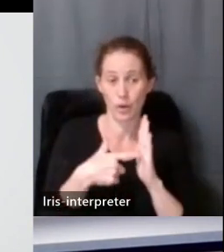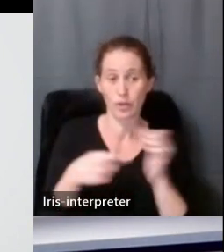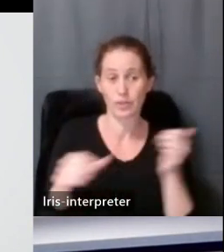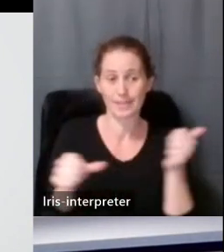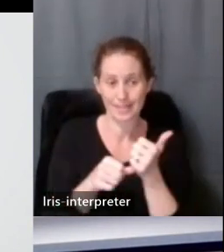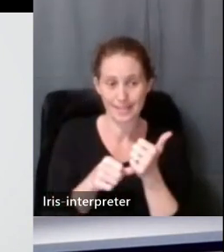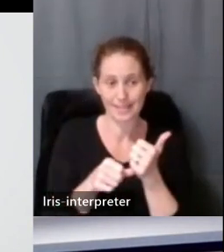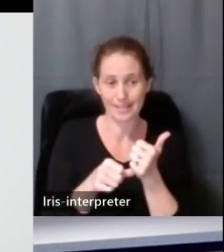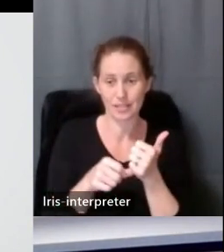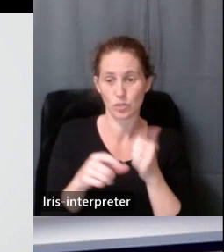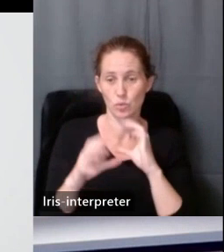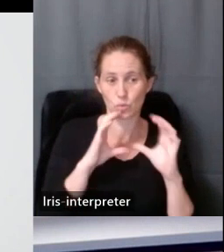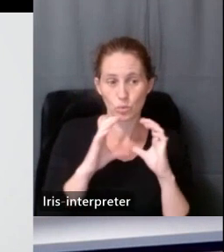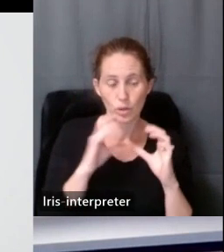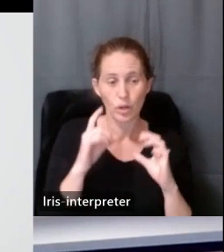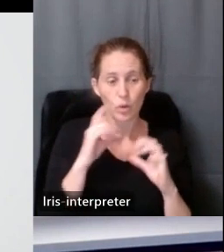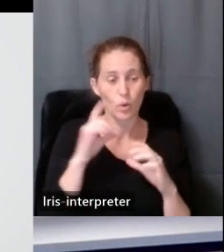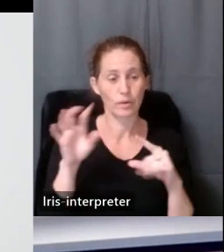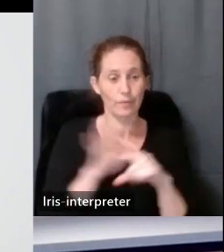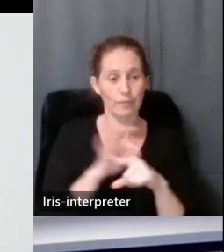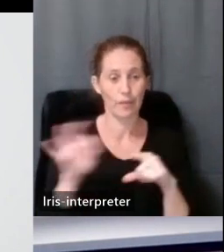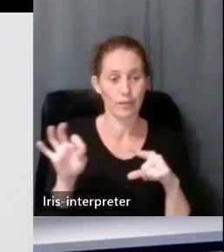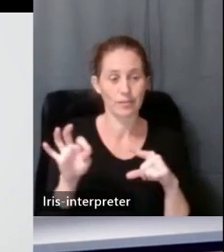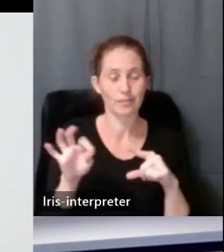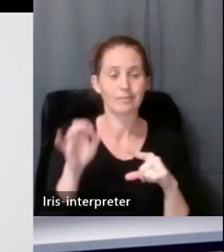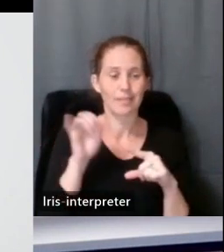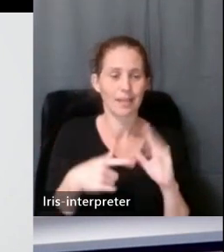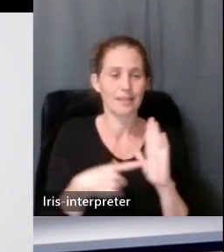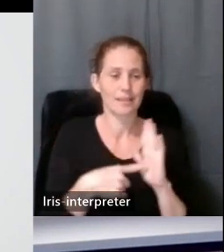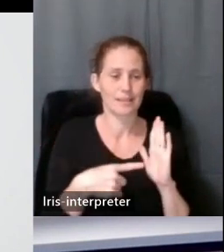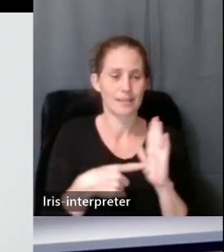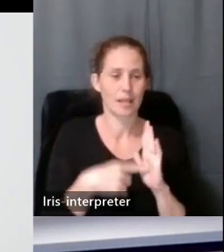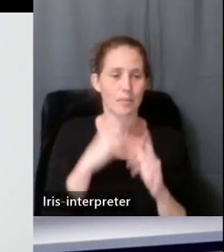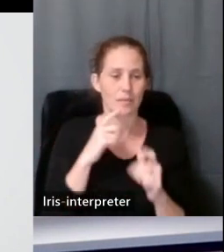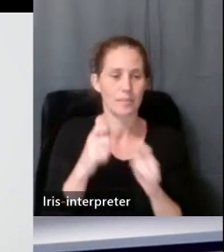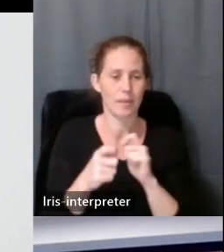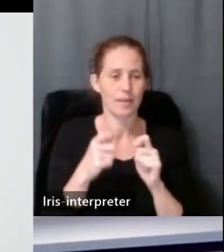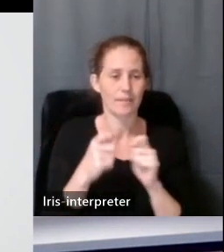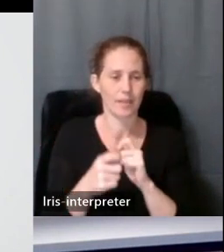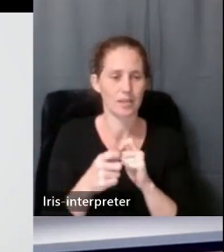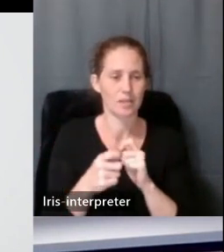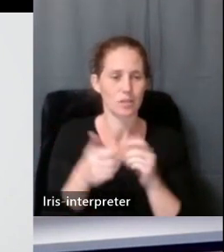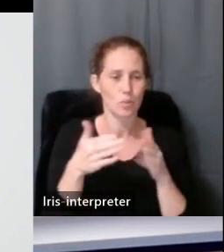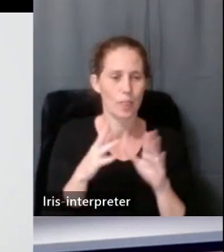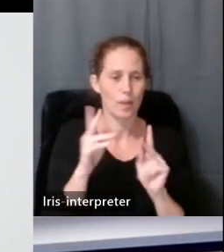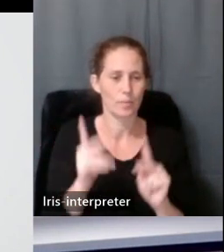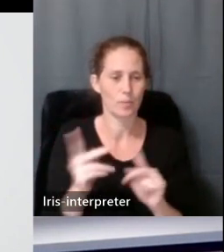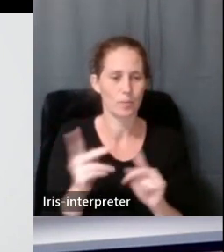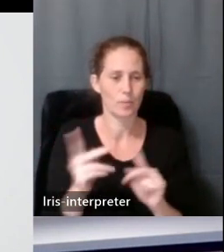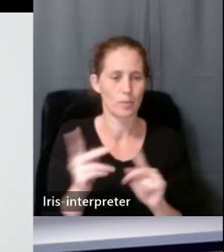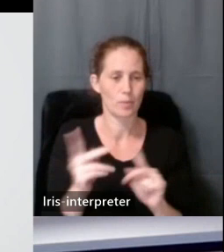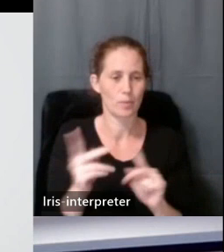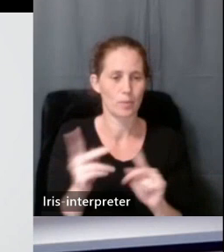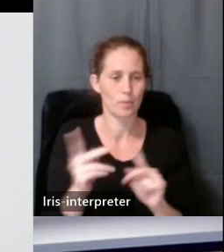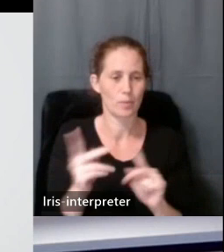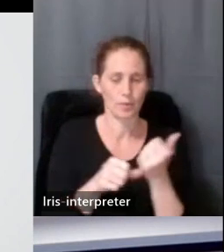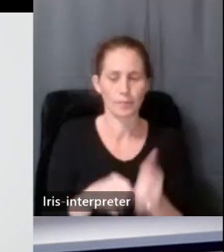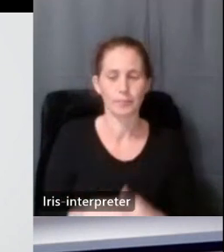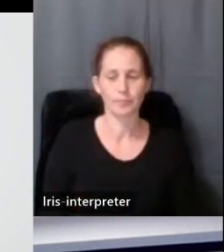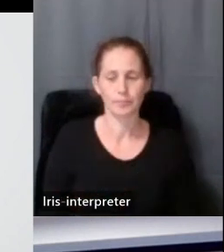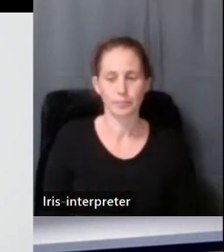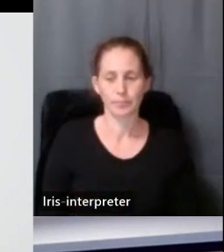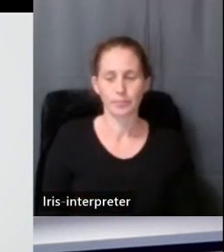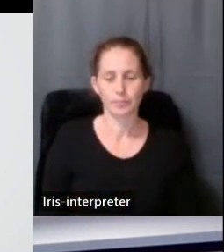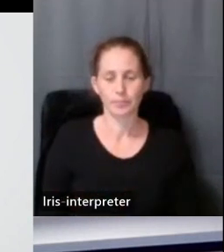assistance to communicate or to function, that's an example of a modification that should be made.